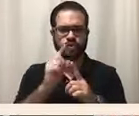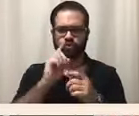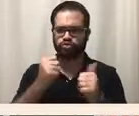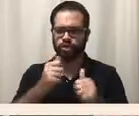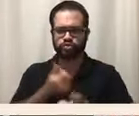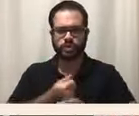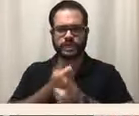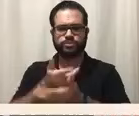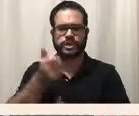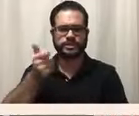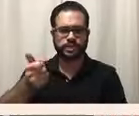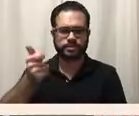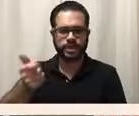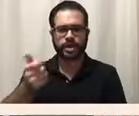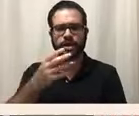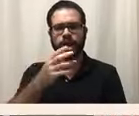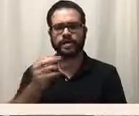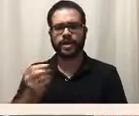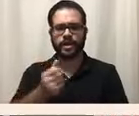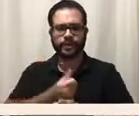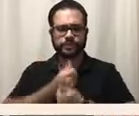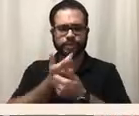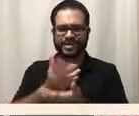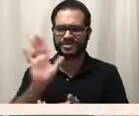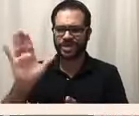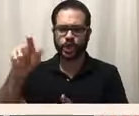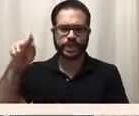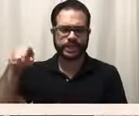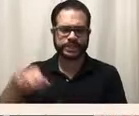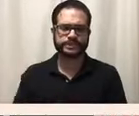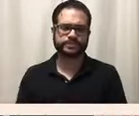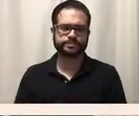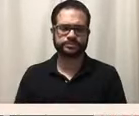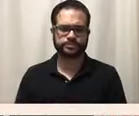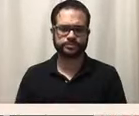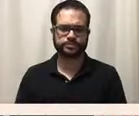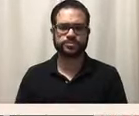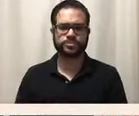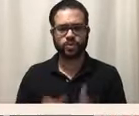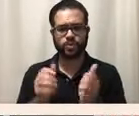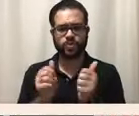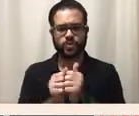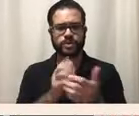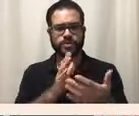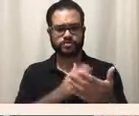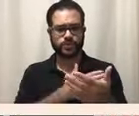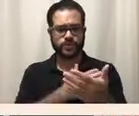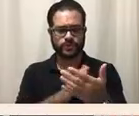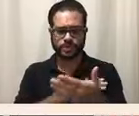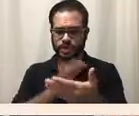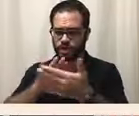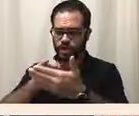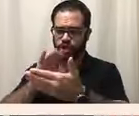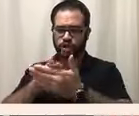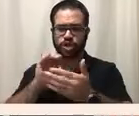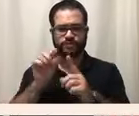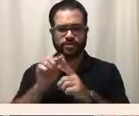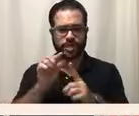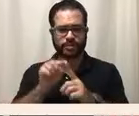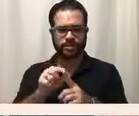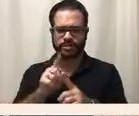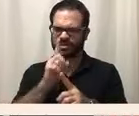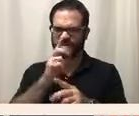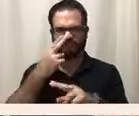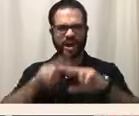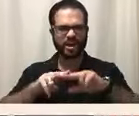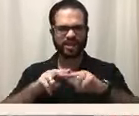and express their wants and needs. And with music, learning vocabulary is just fun and easy.